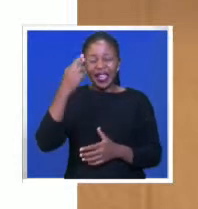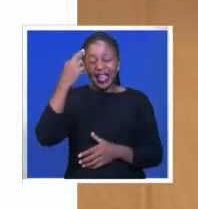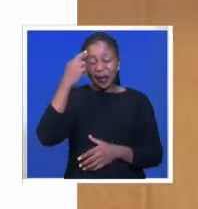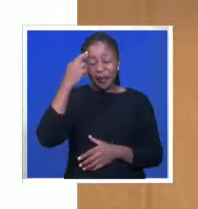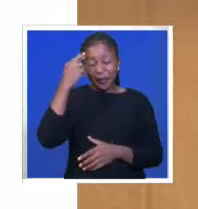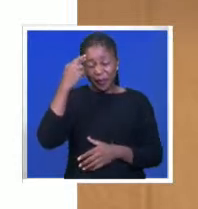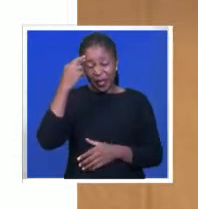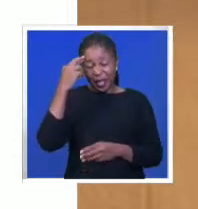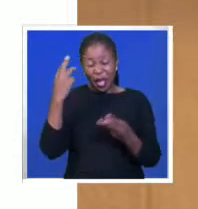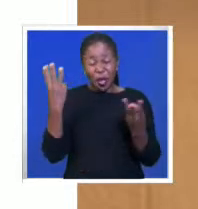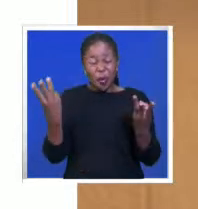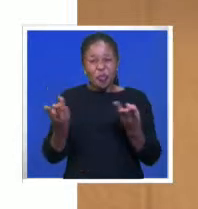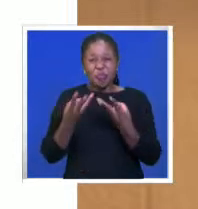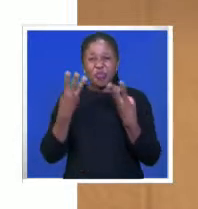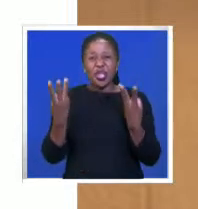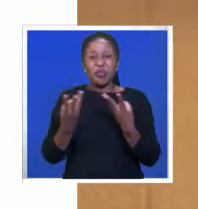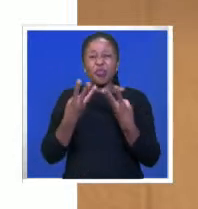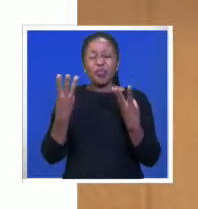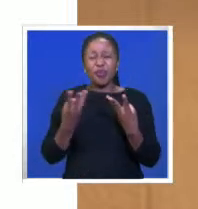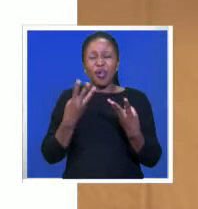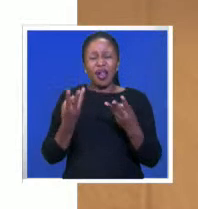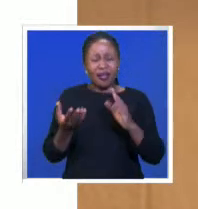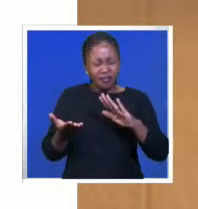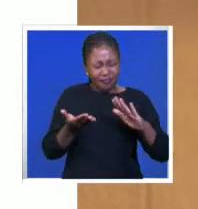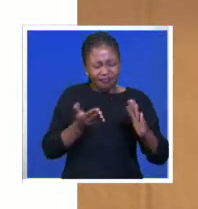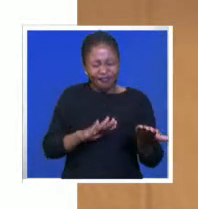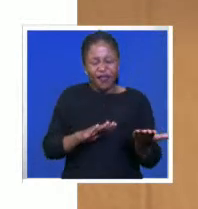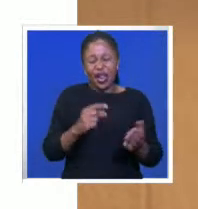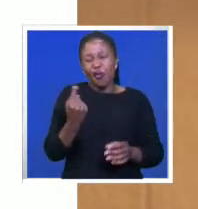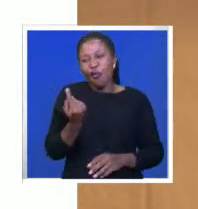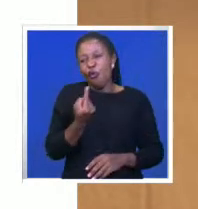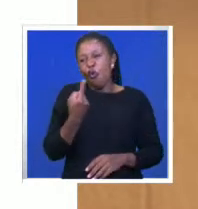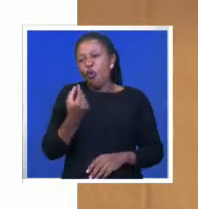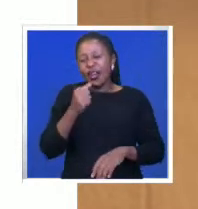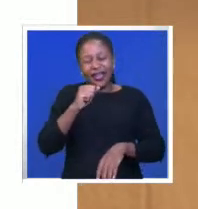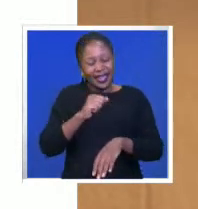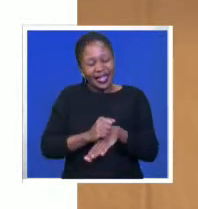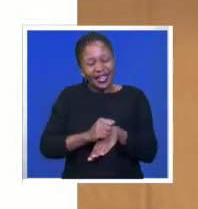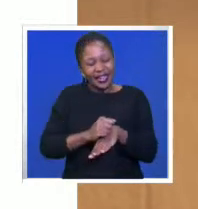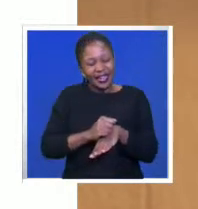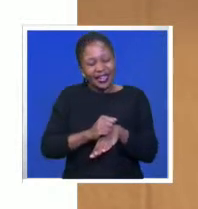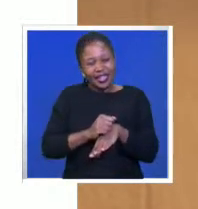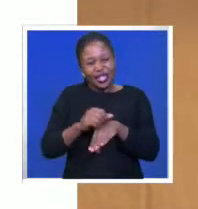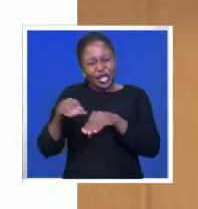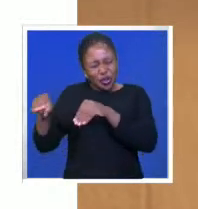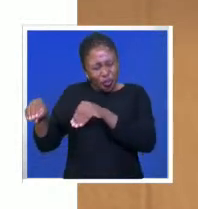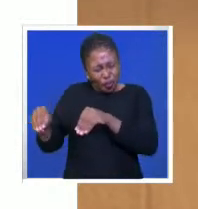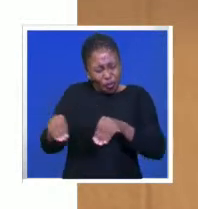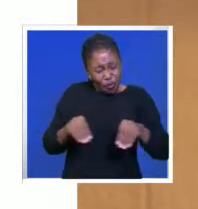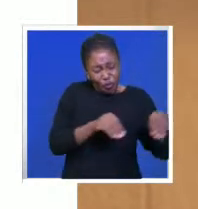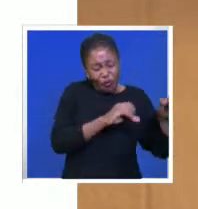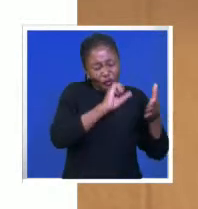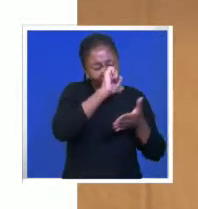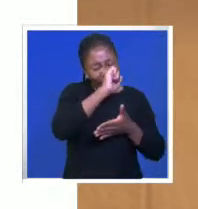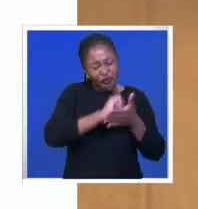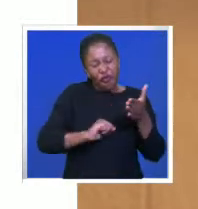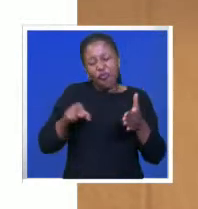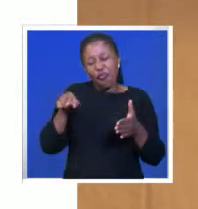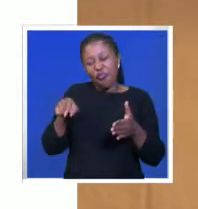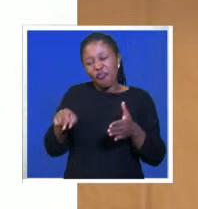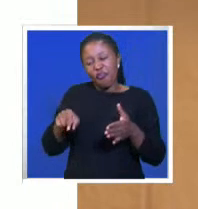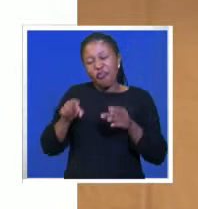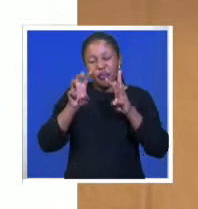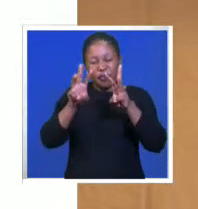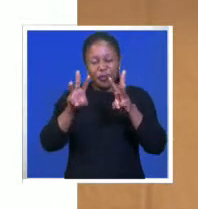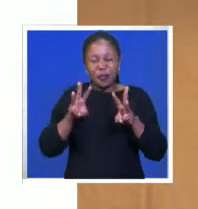freely from the dungeons, why not assume the place of the dead? There is